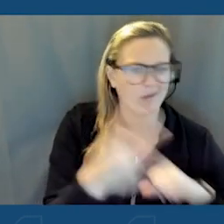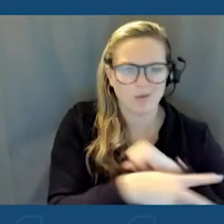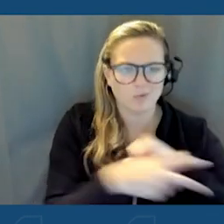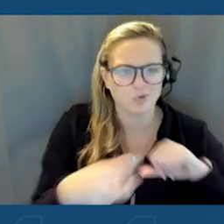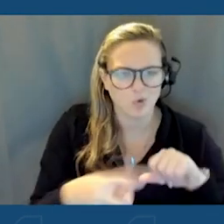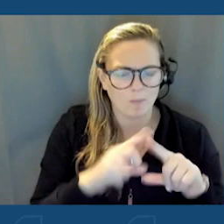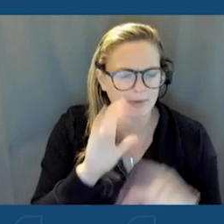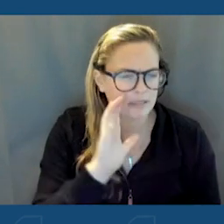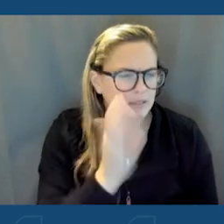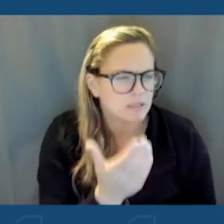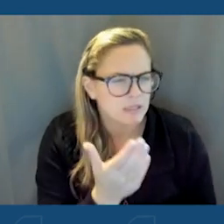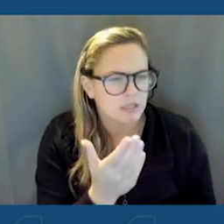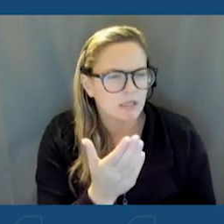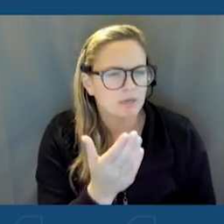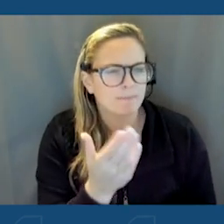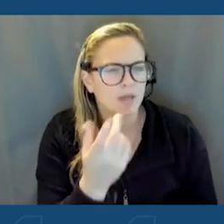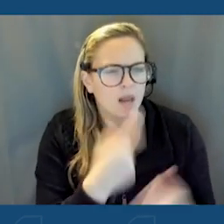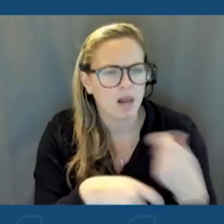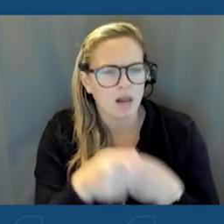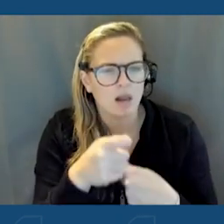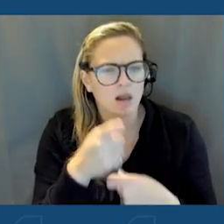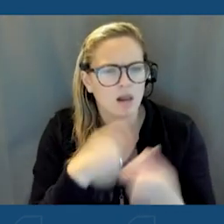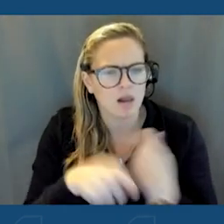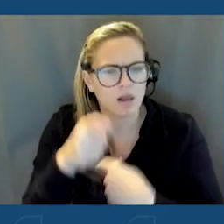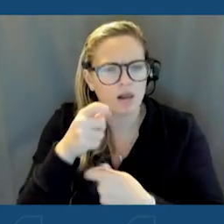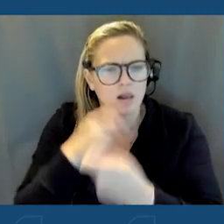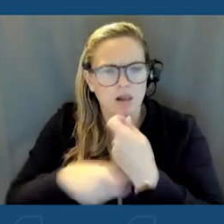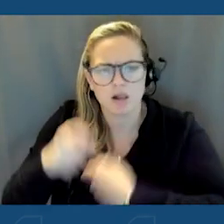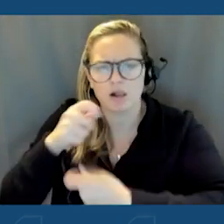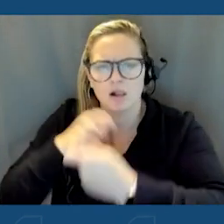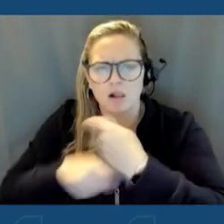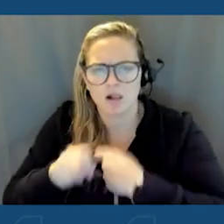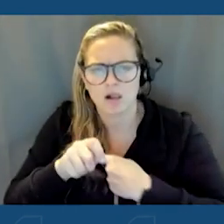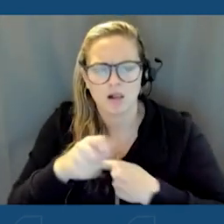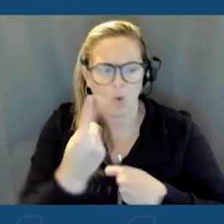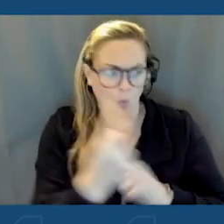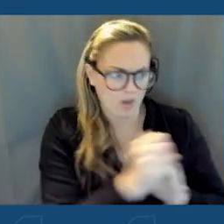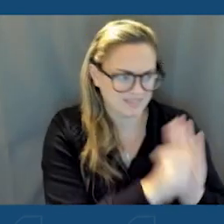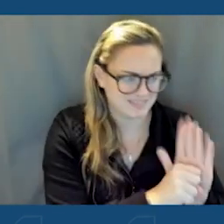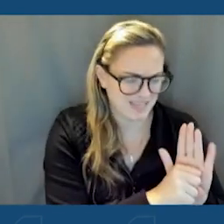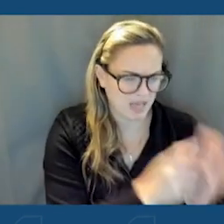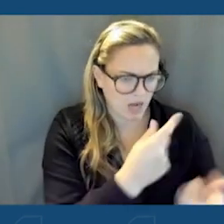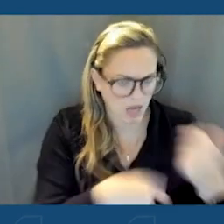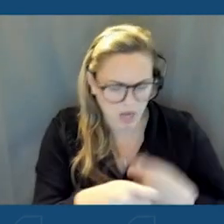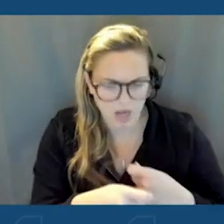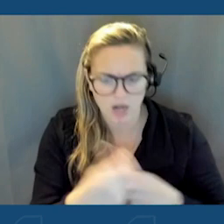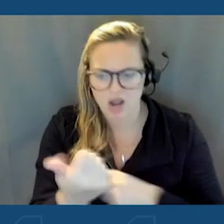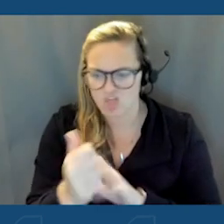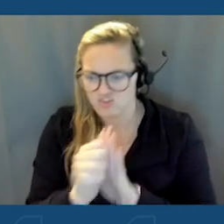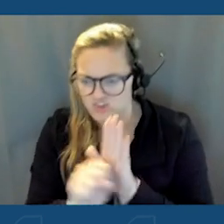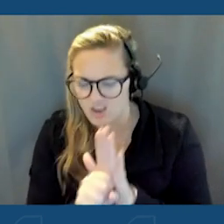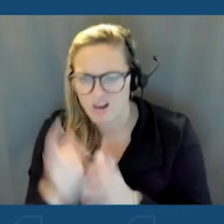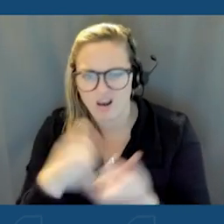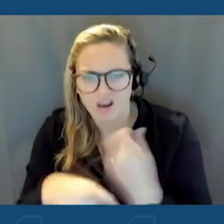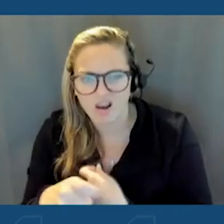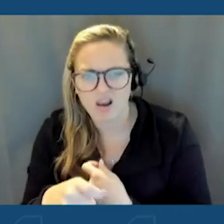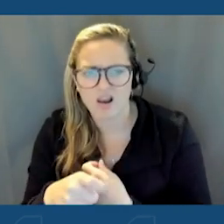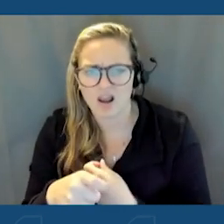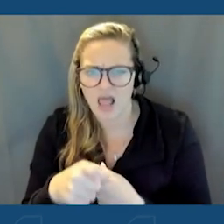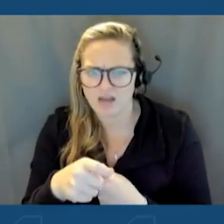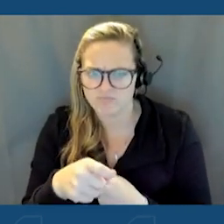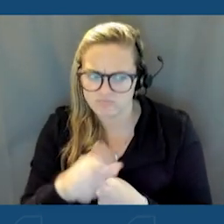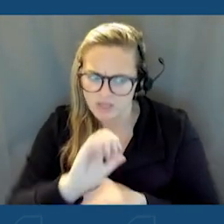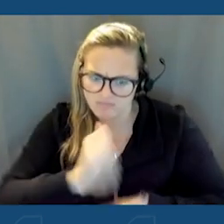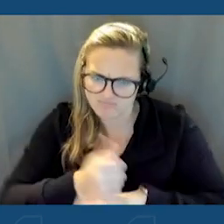be trafficked from another state in an organized way. Those kinds of cases then get